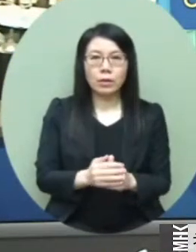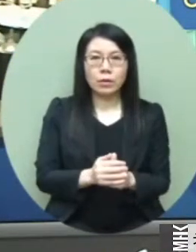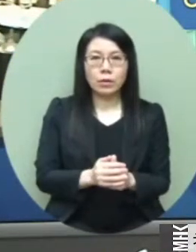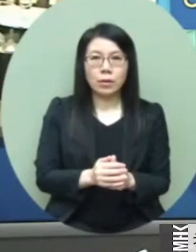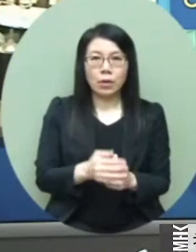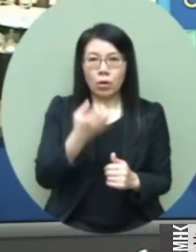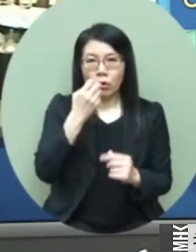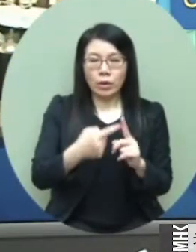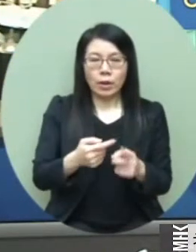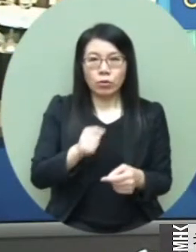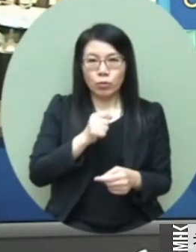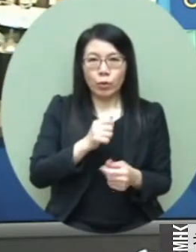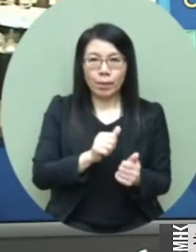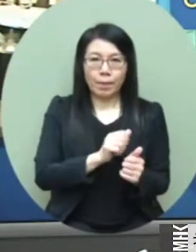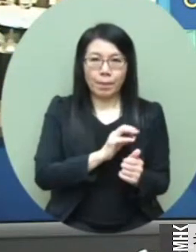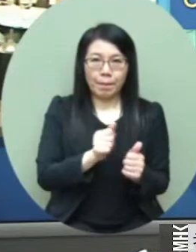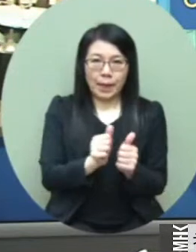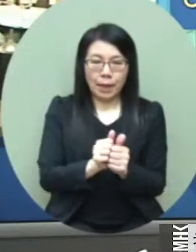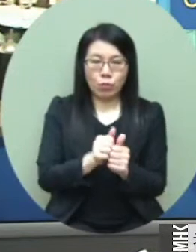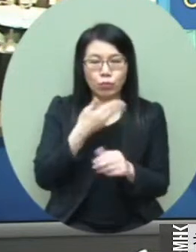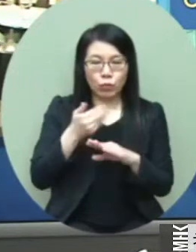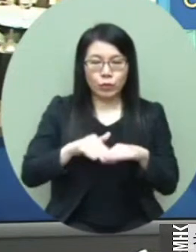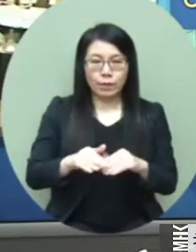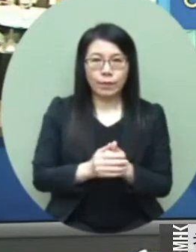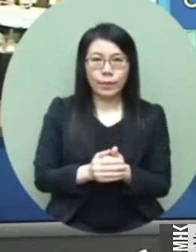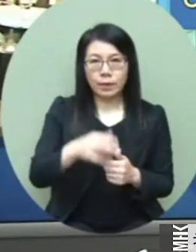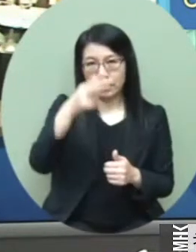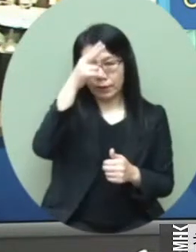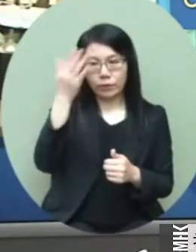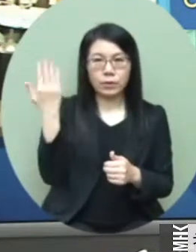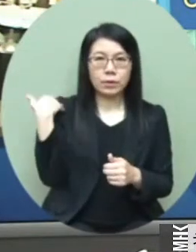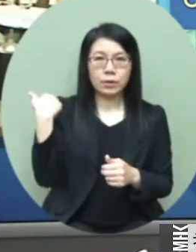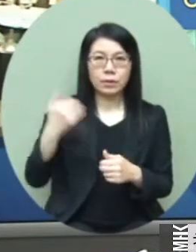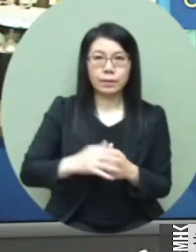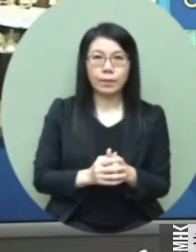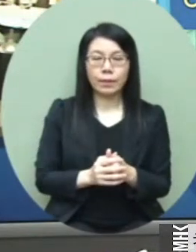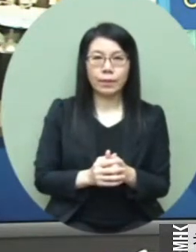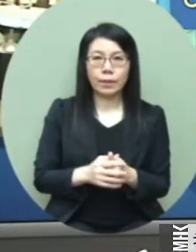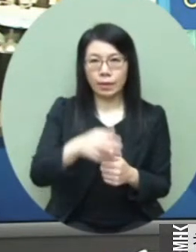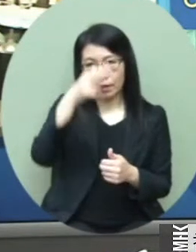very much. Chief Executive, good morning.